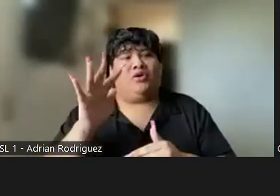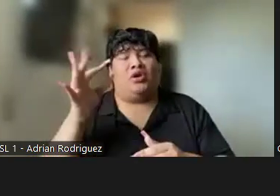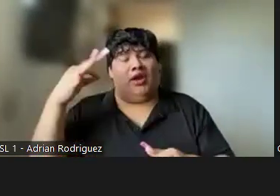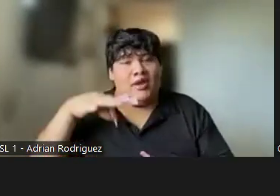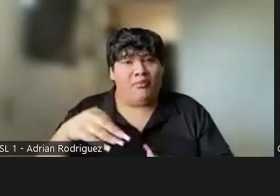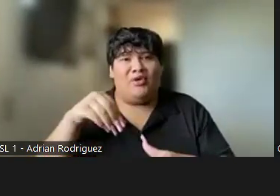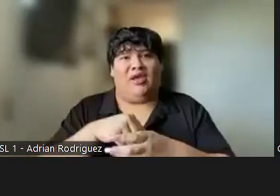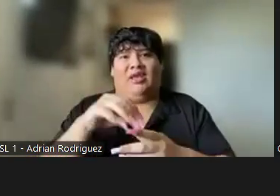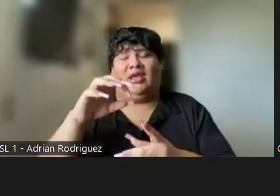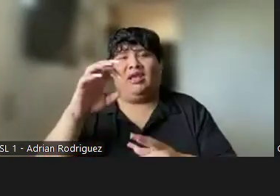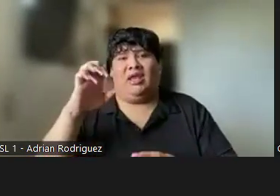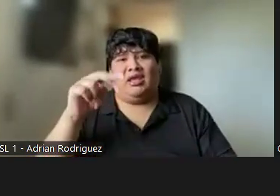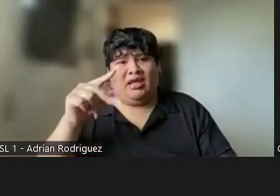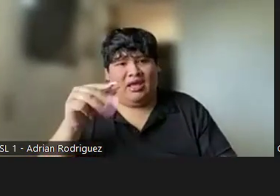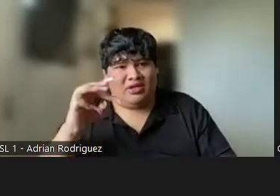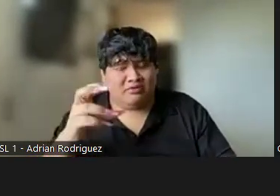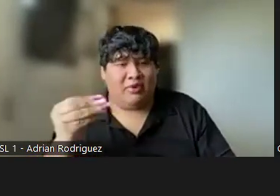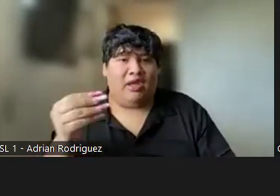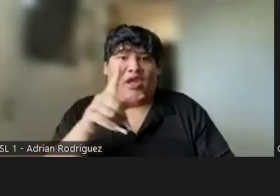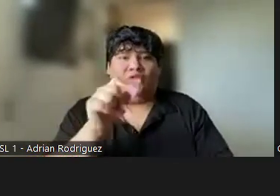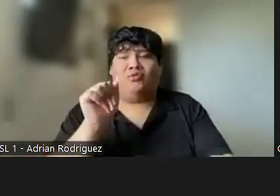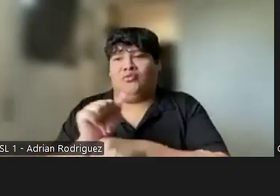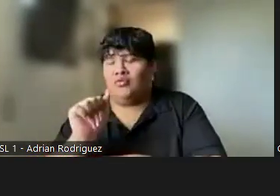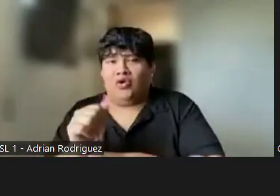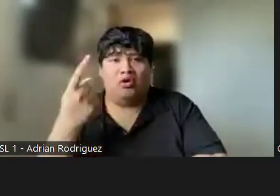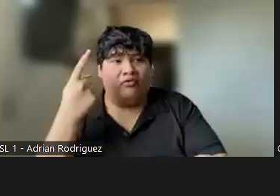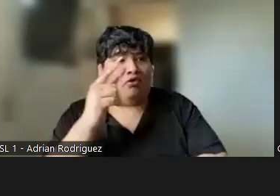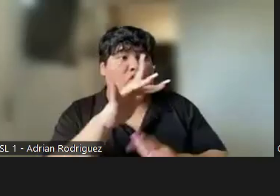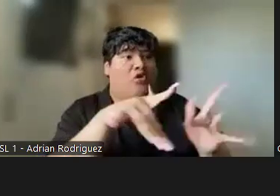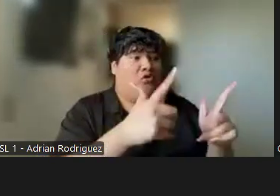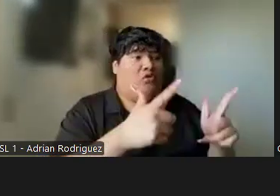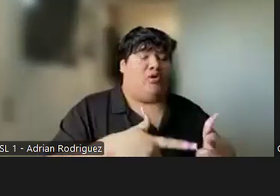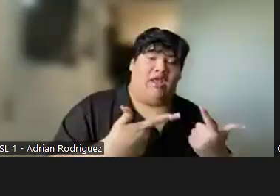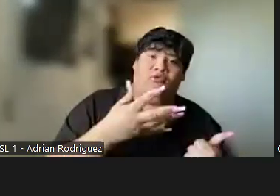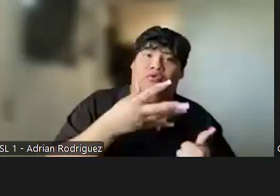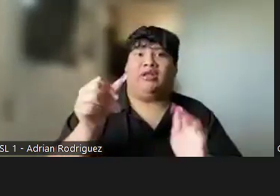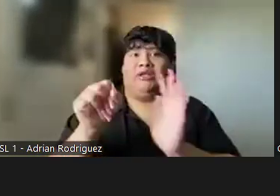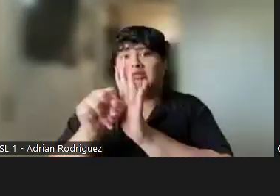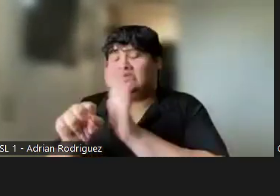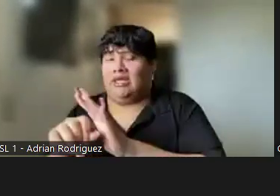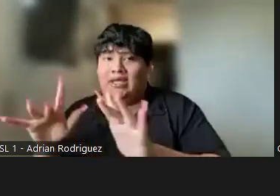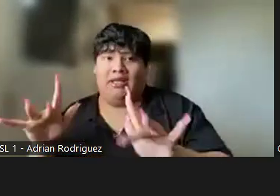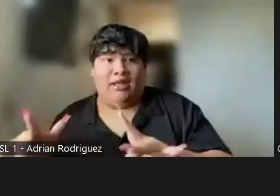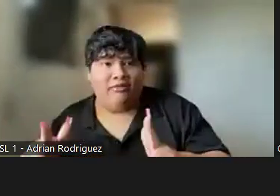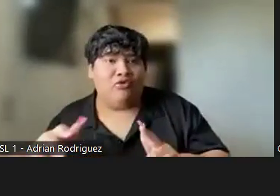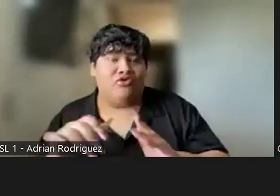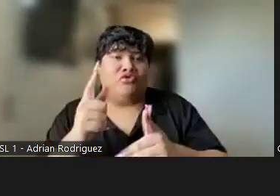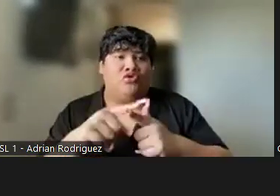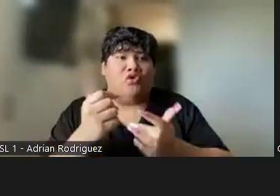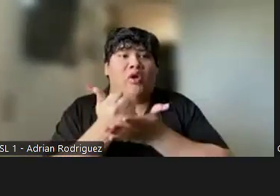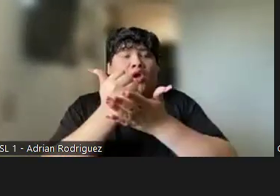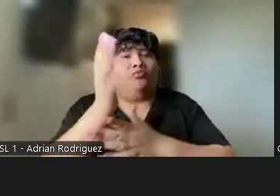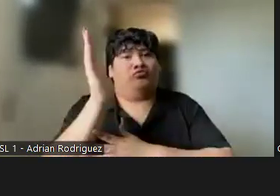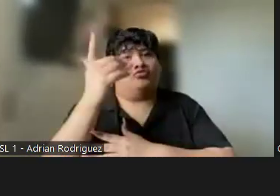and engagement, and the ability to work both at the regional, local level and at the state level to really promote the inclusion across